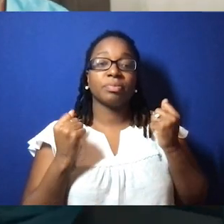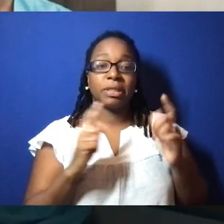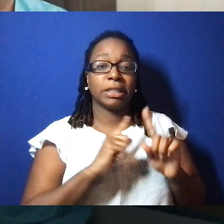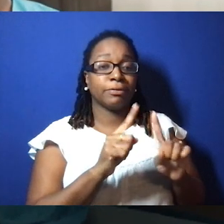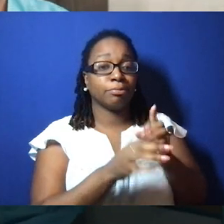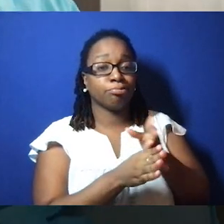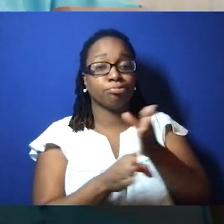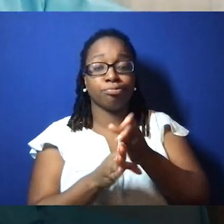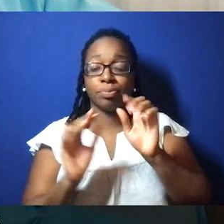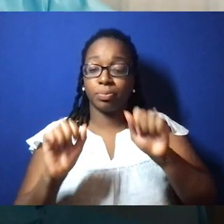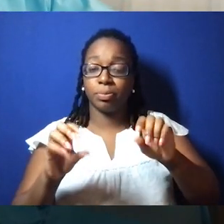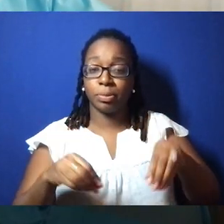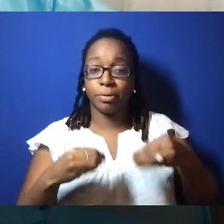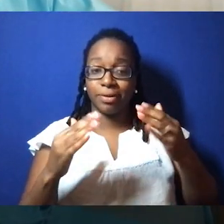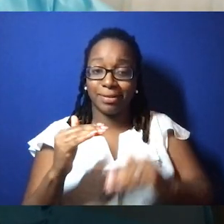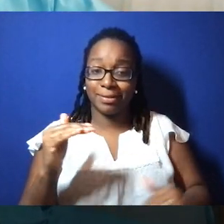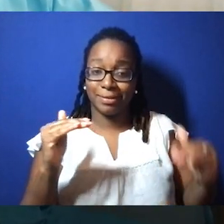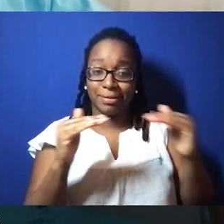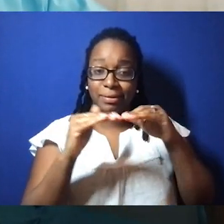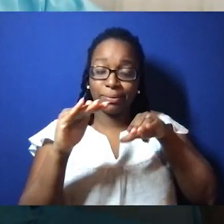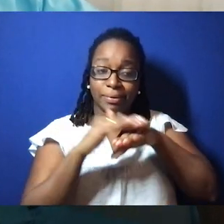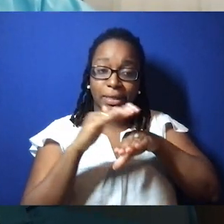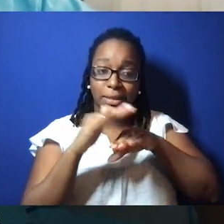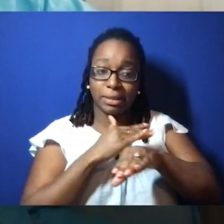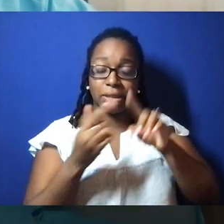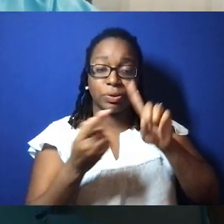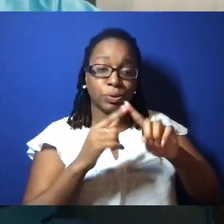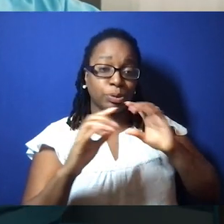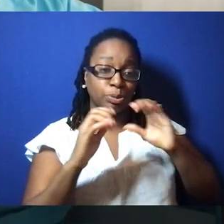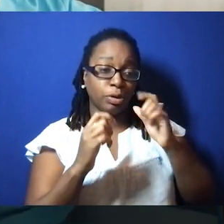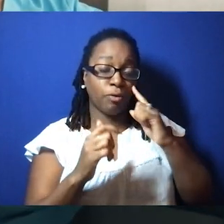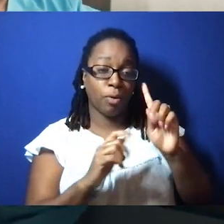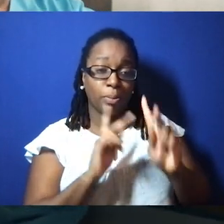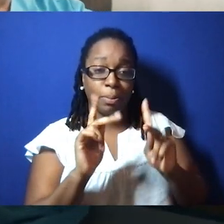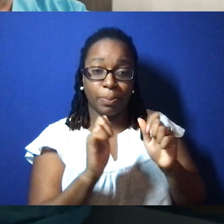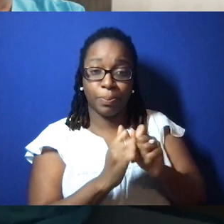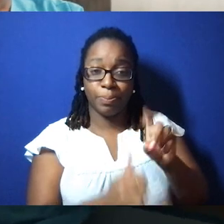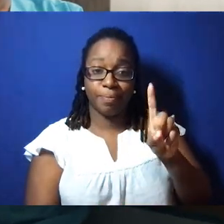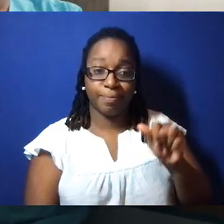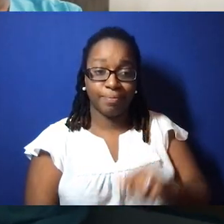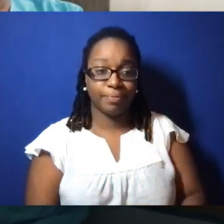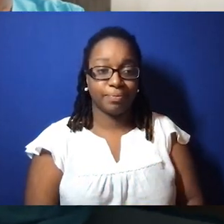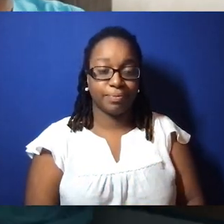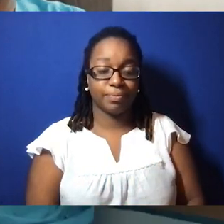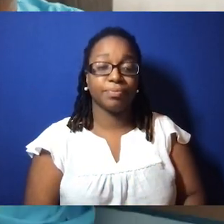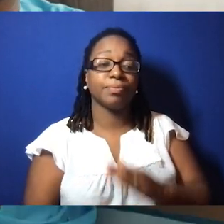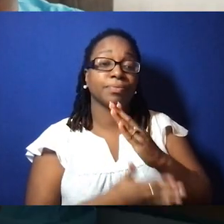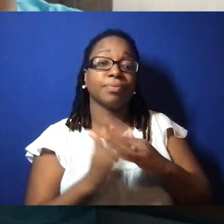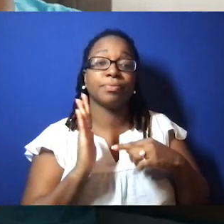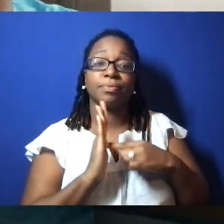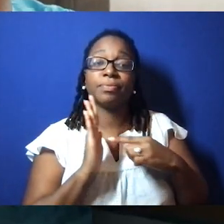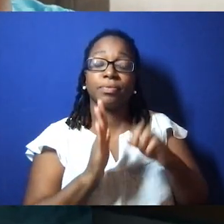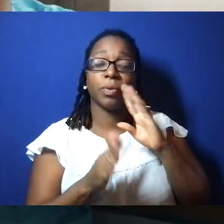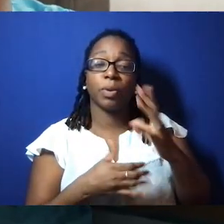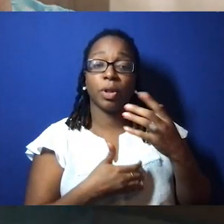There are many ways that you can provide equal access to communication for people with disabilities.